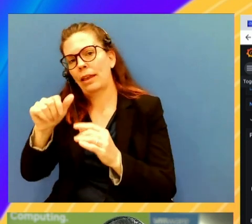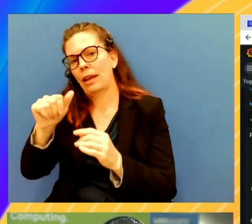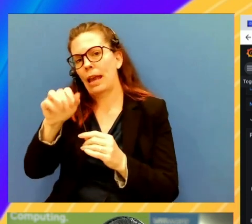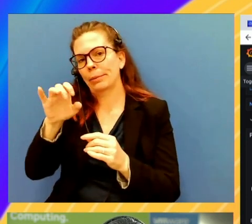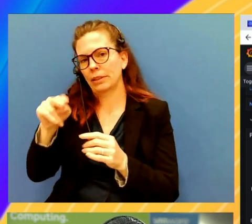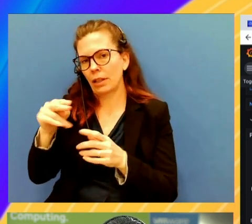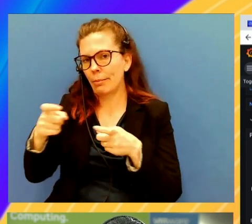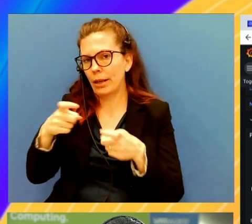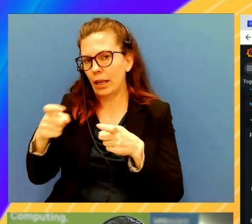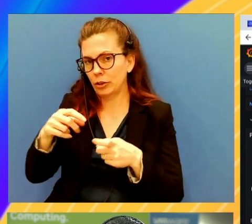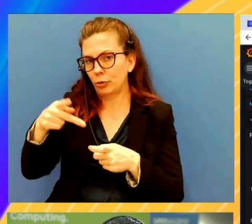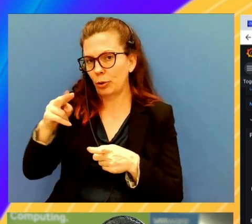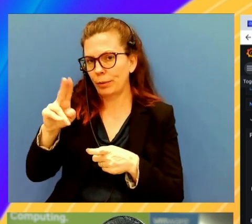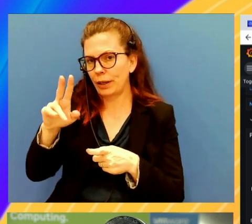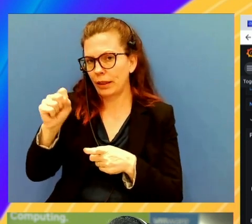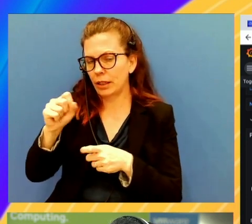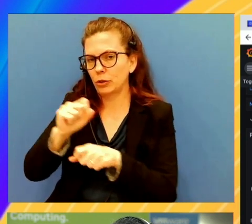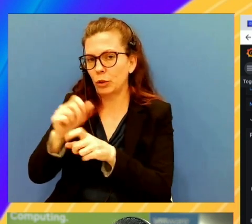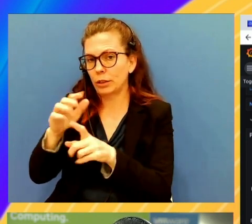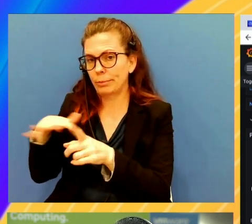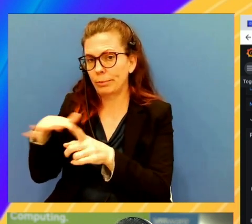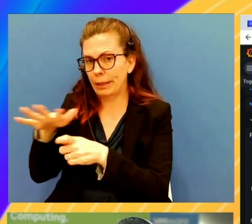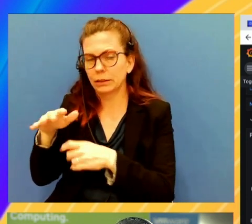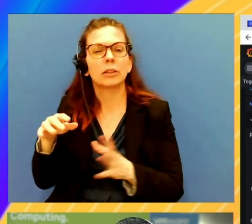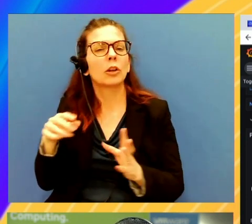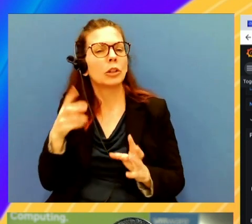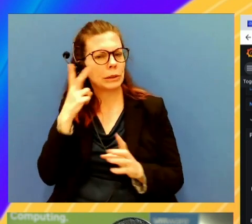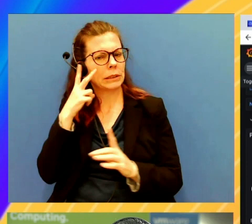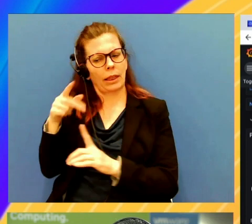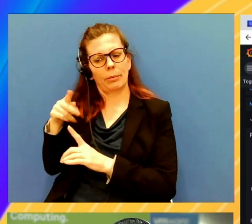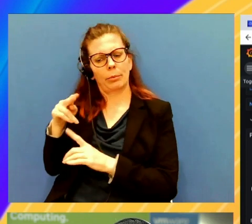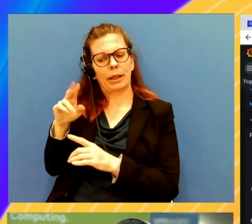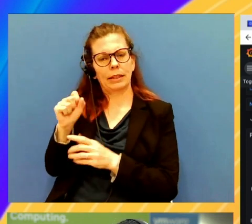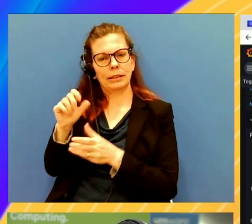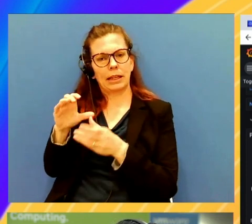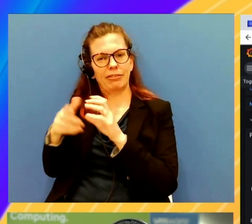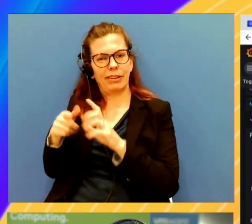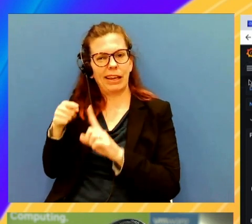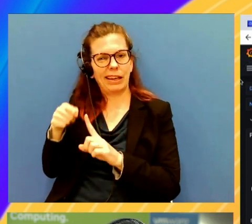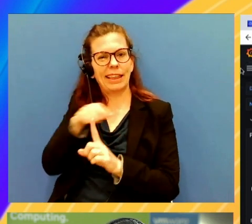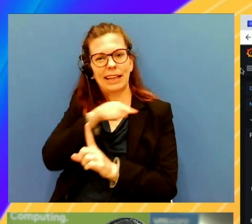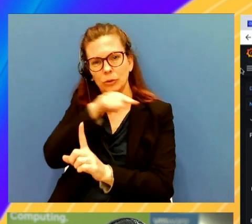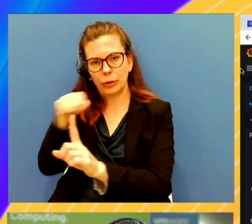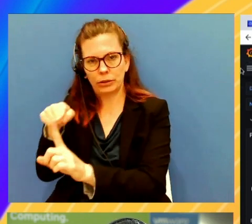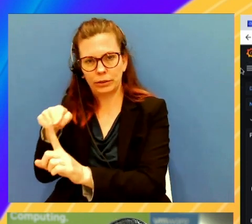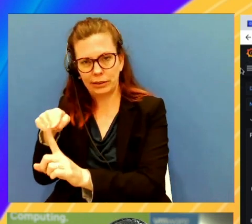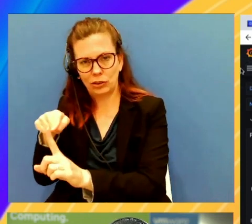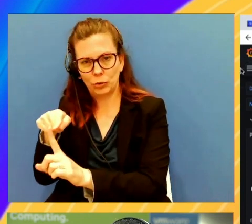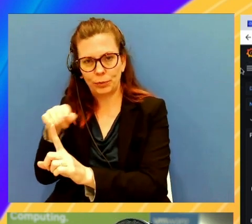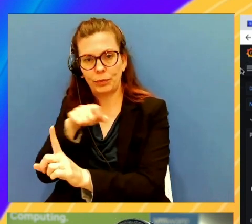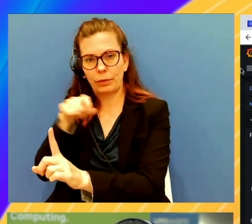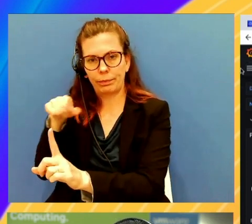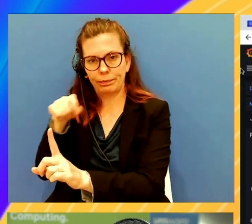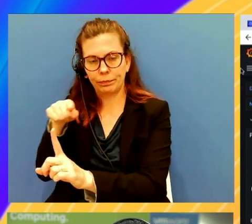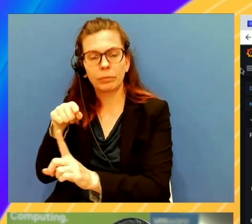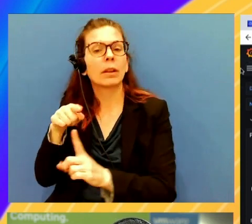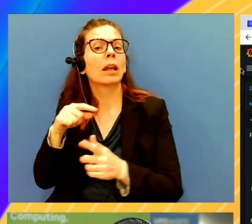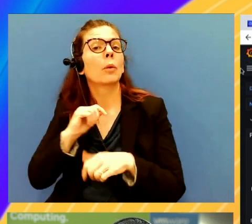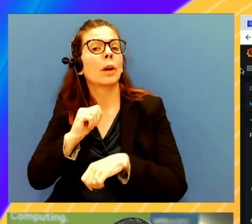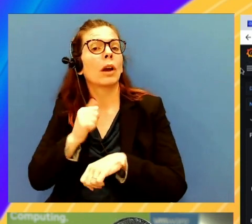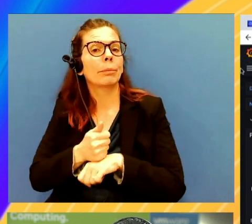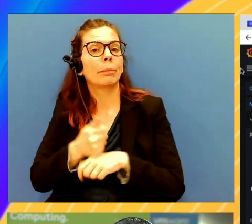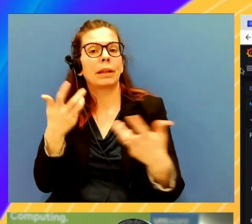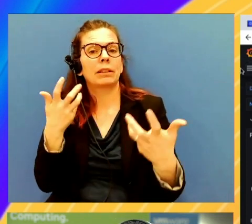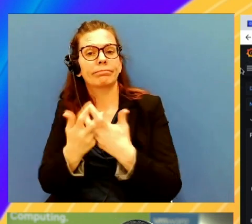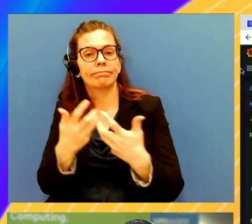So the workspace that you saw in the Prometheus config is what it's connecting to. And we've also built a custom dashboard